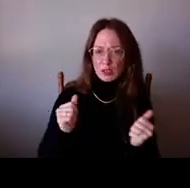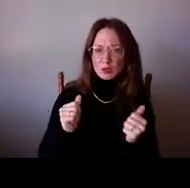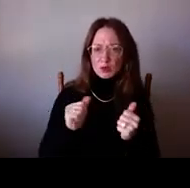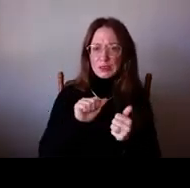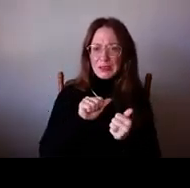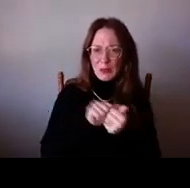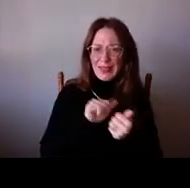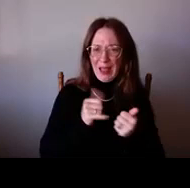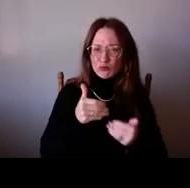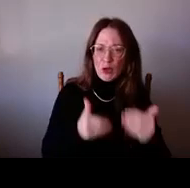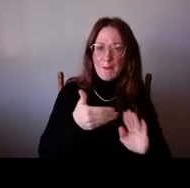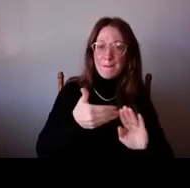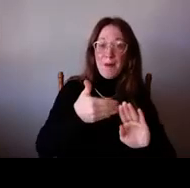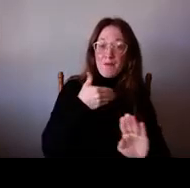earlier.